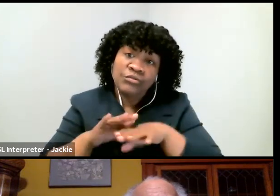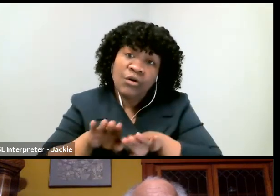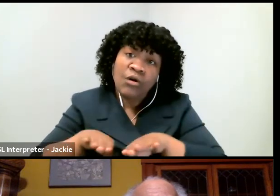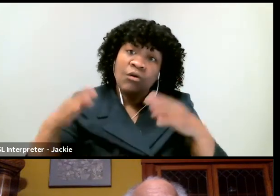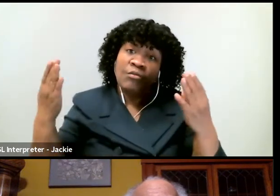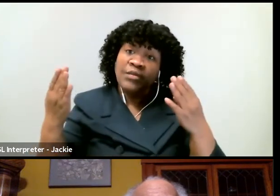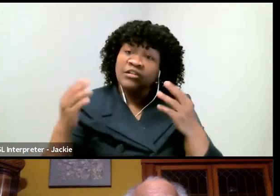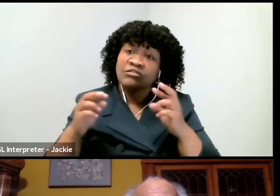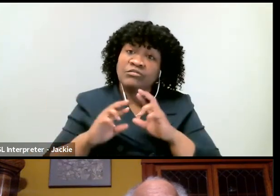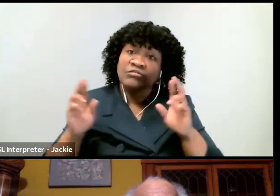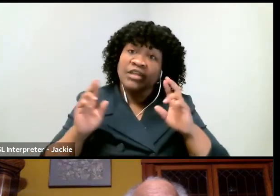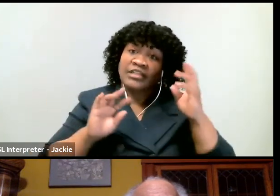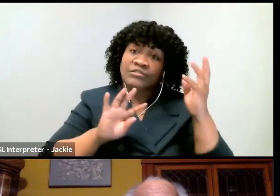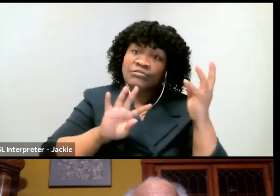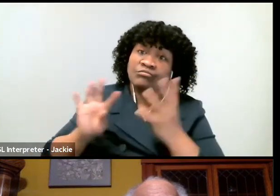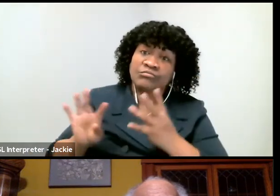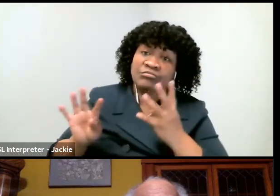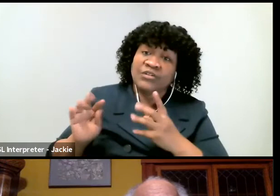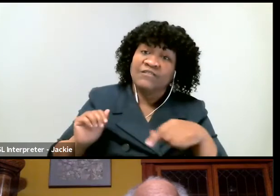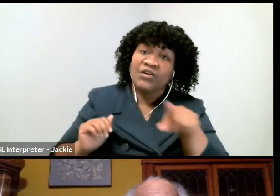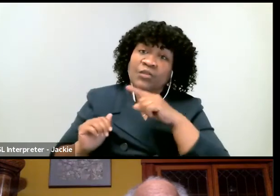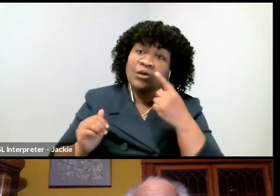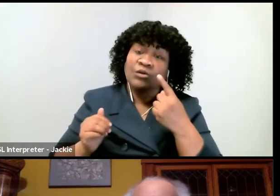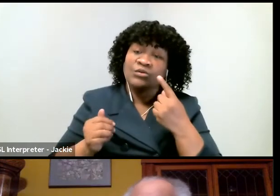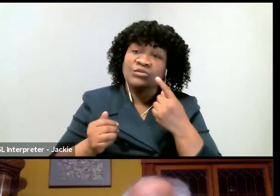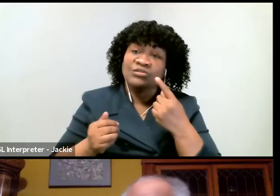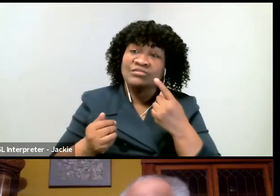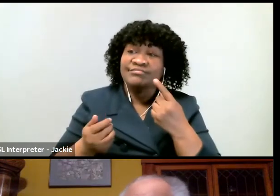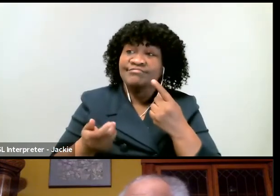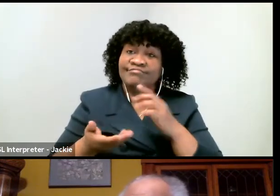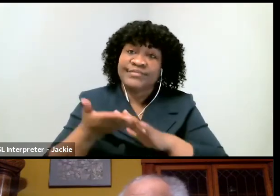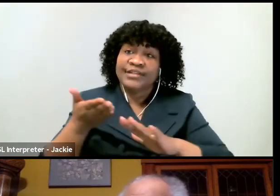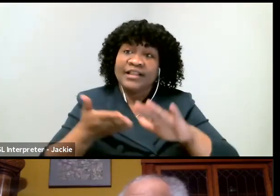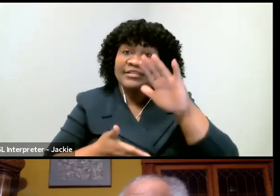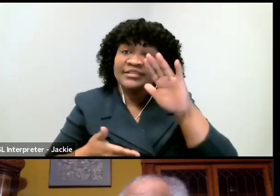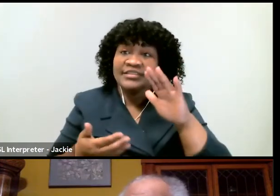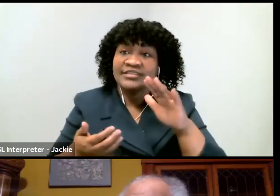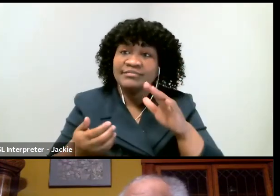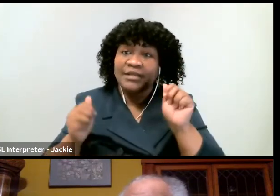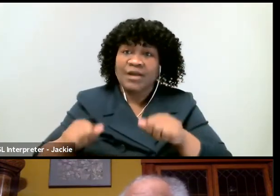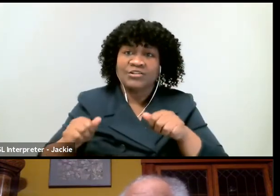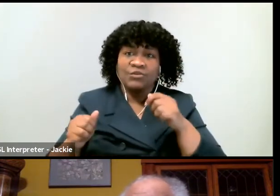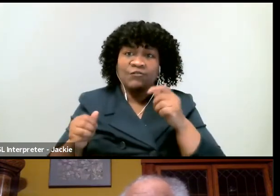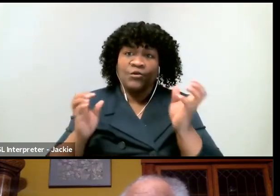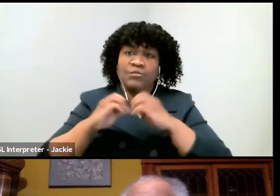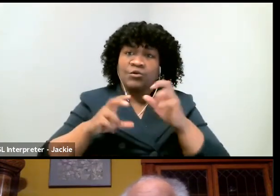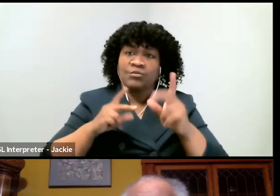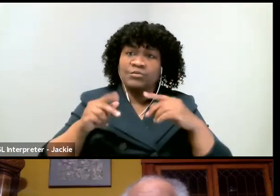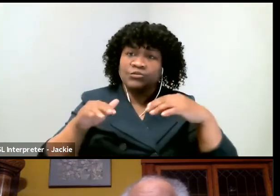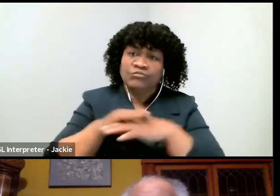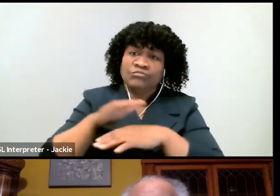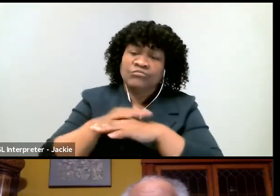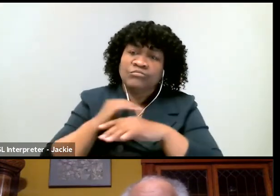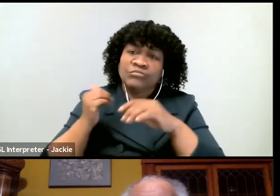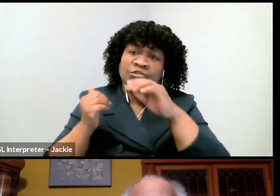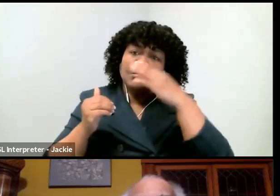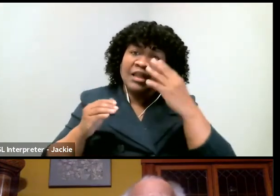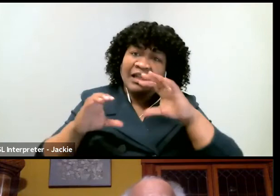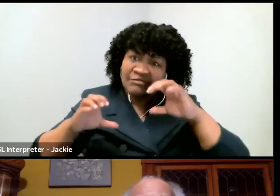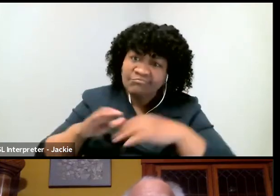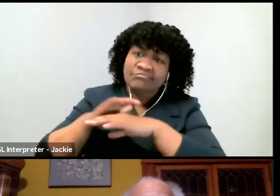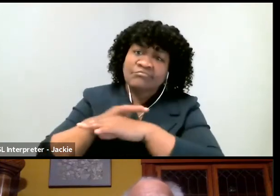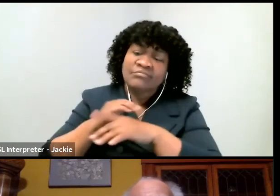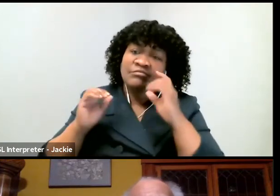conventional institutions that you happen to be in makes possible. Those are just a couple ways,